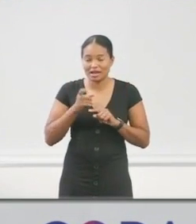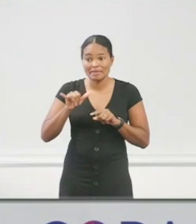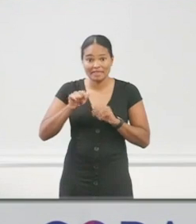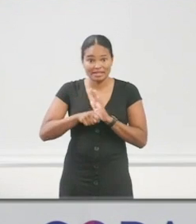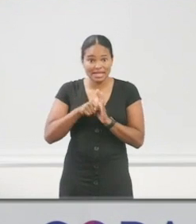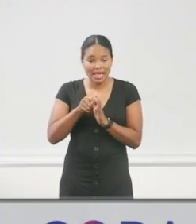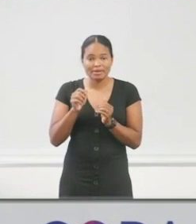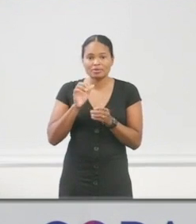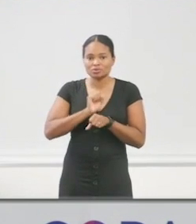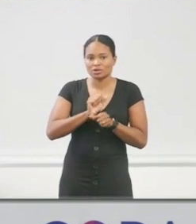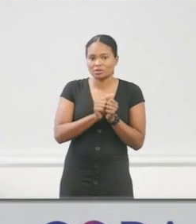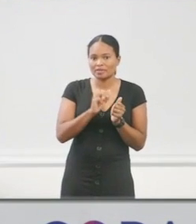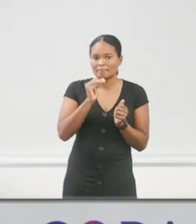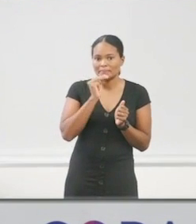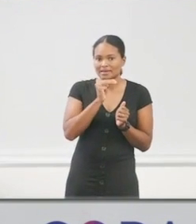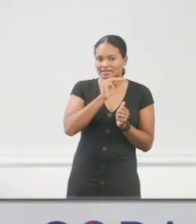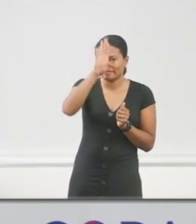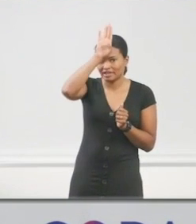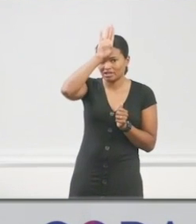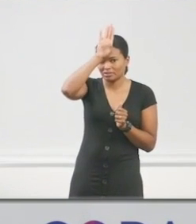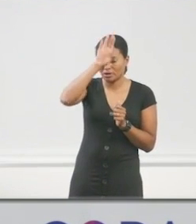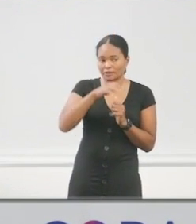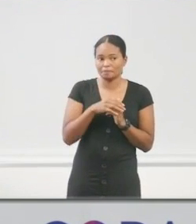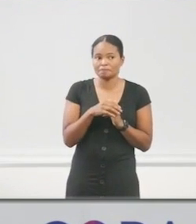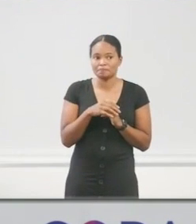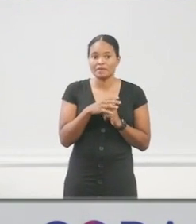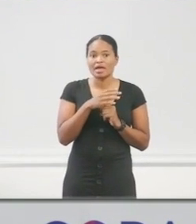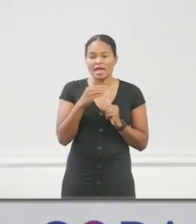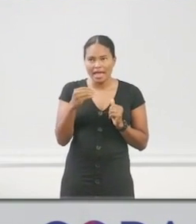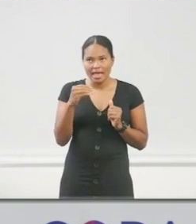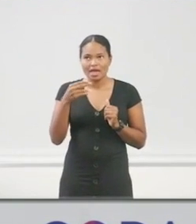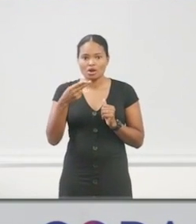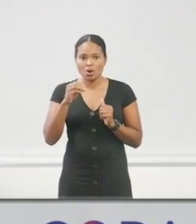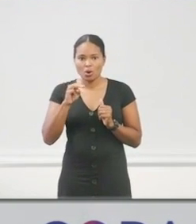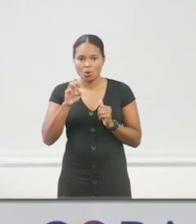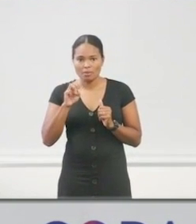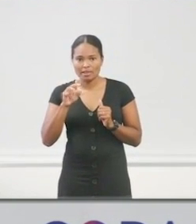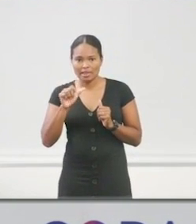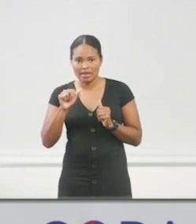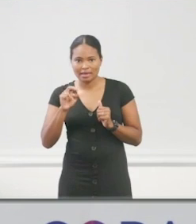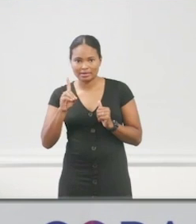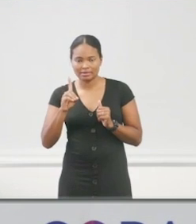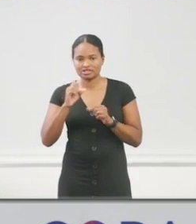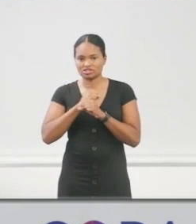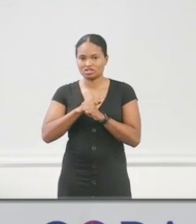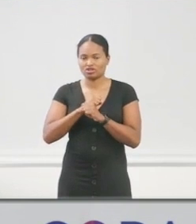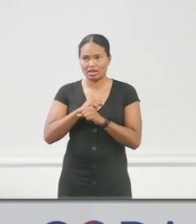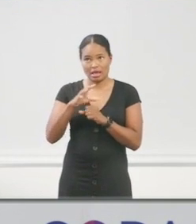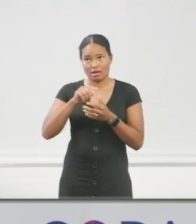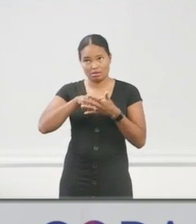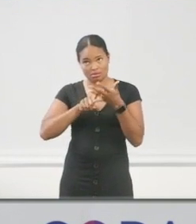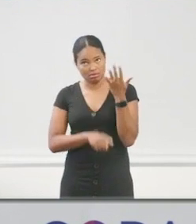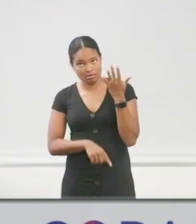Department, and he's subsequently he was with Homeland Security, I believe, and he's done so many other things.